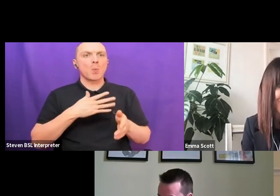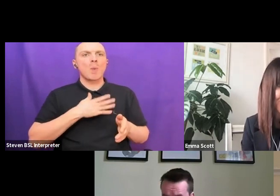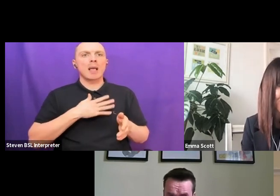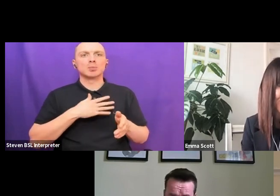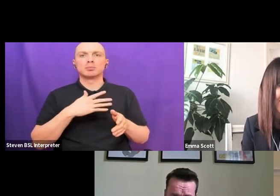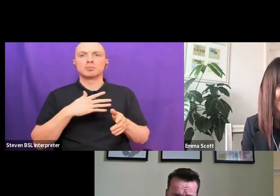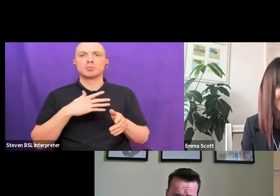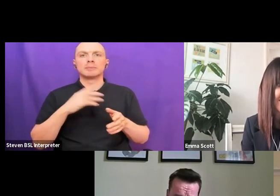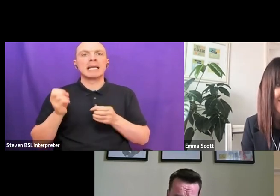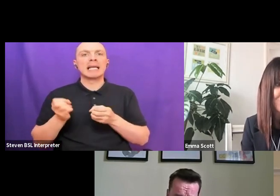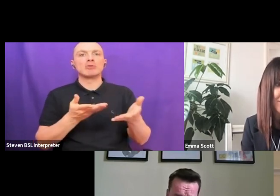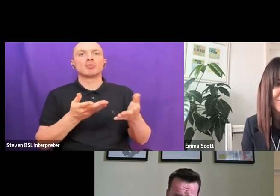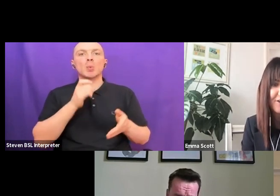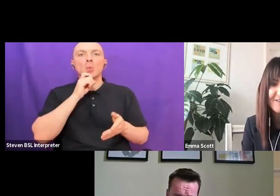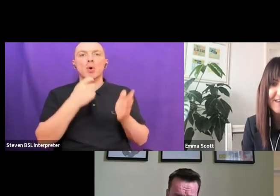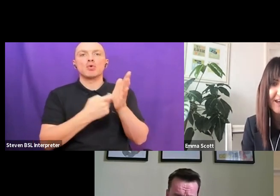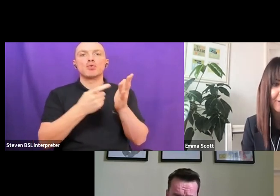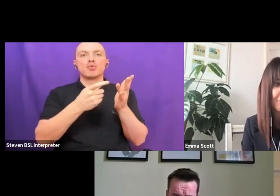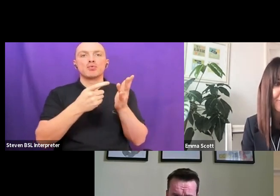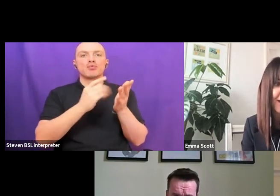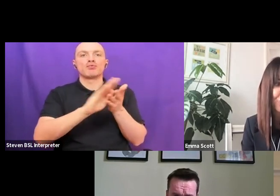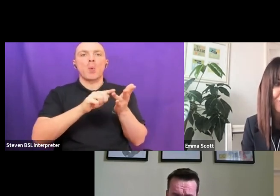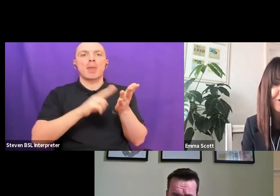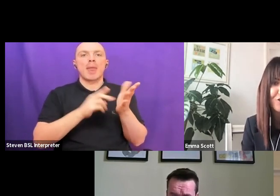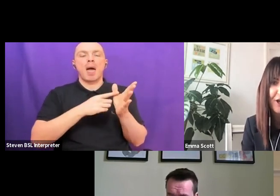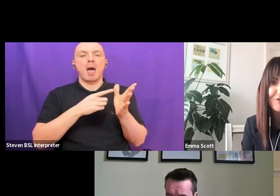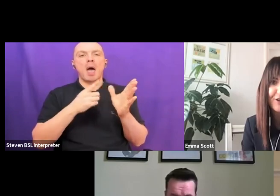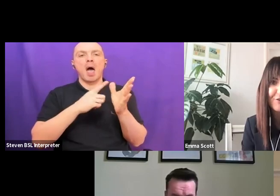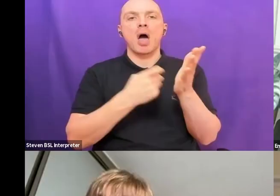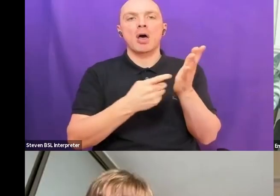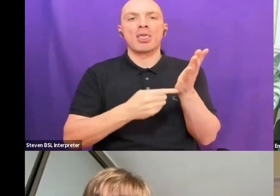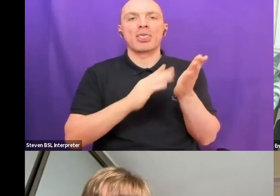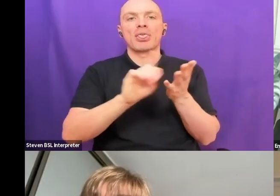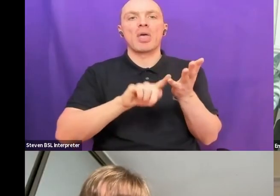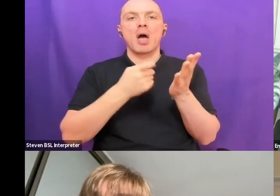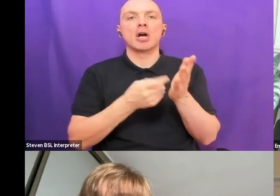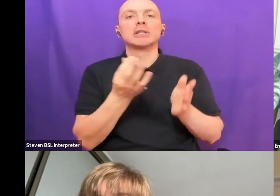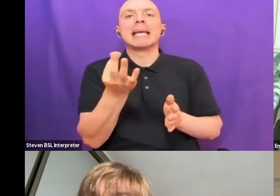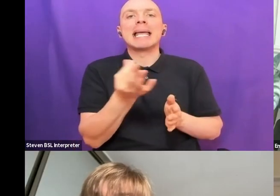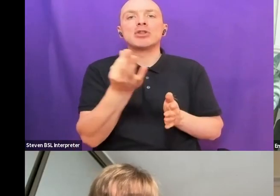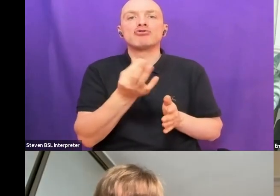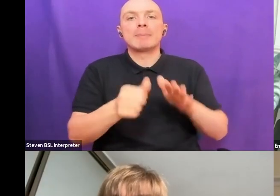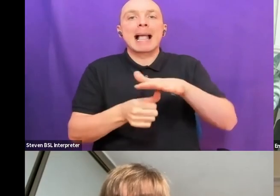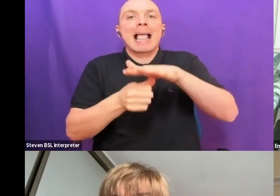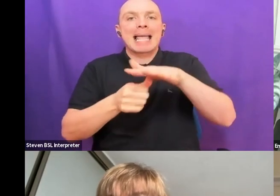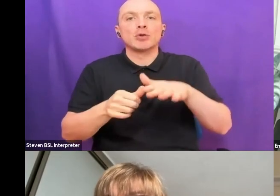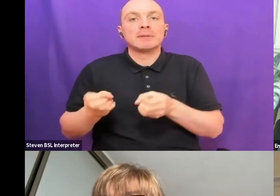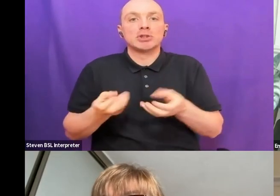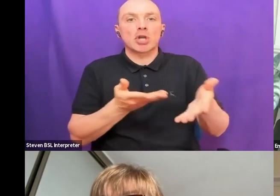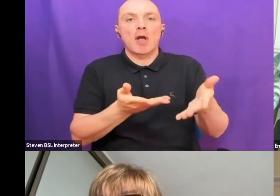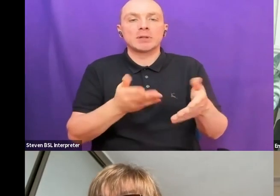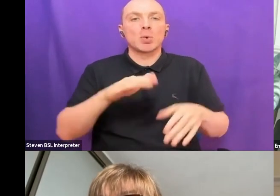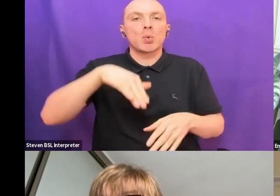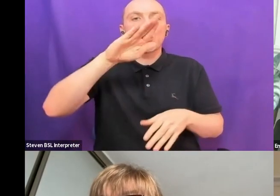Arthur, who is the interim head of service at North Ayrshire Council, and Rona's going to give us a bit of feedback about what's